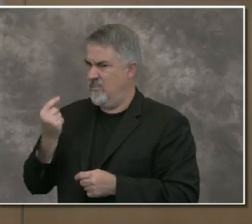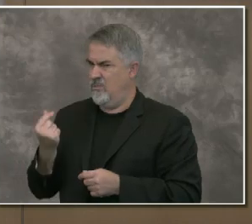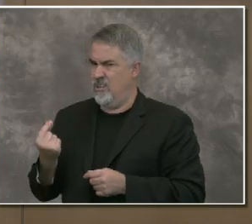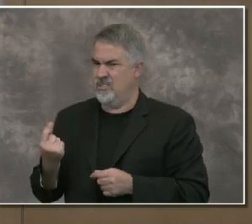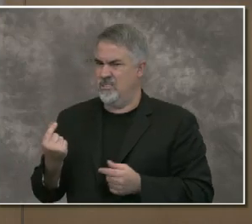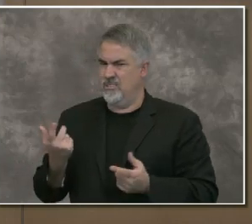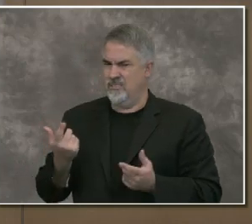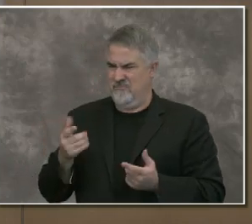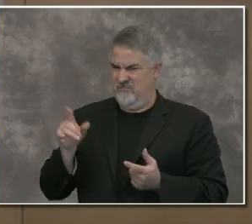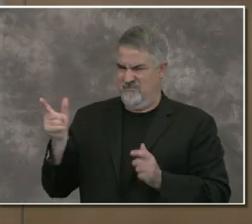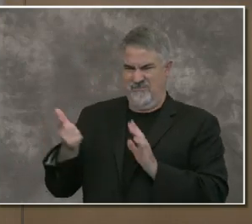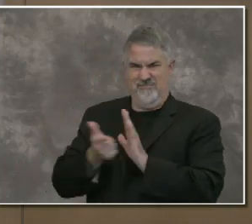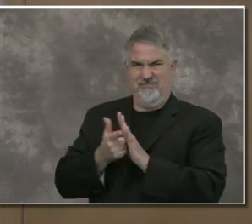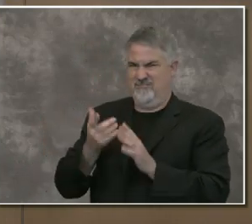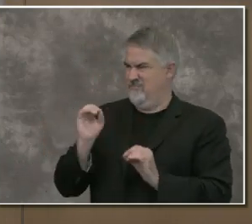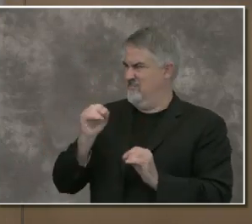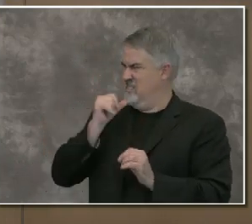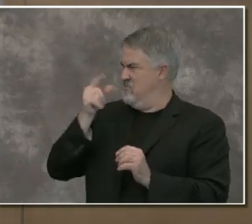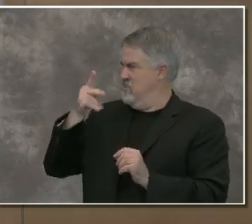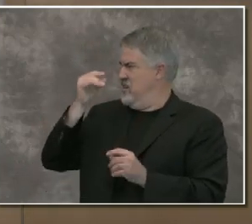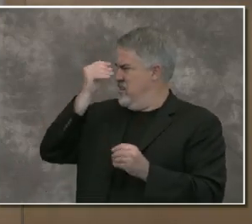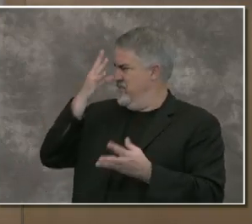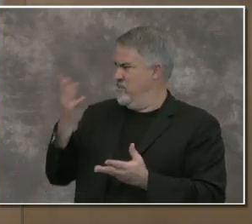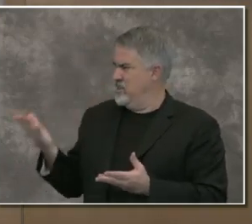say? Okay, Dr. McDonald will answer that.